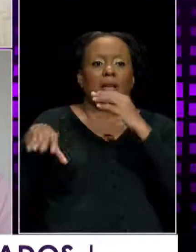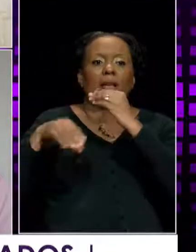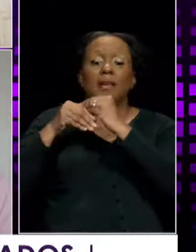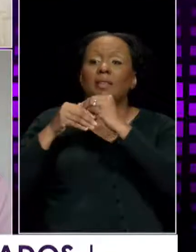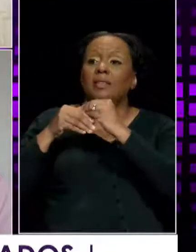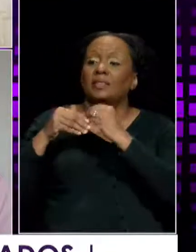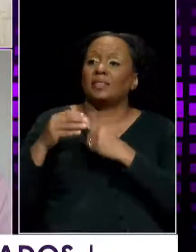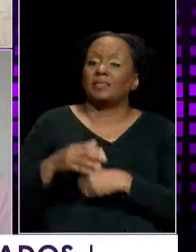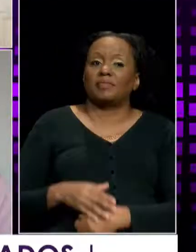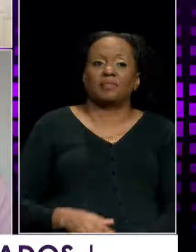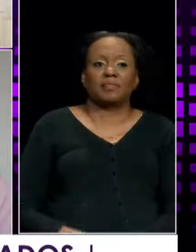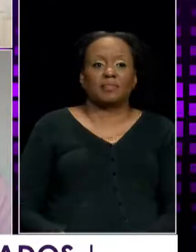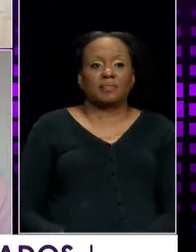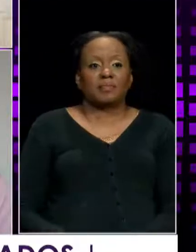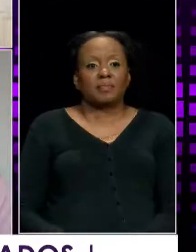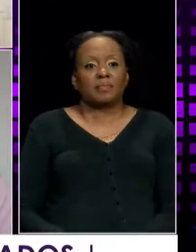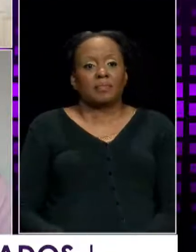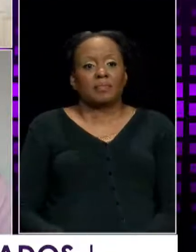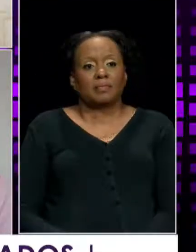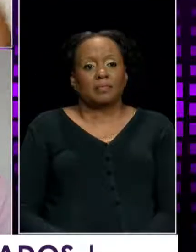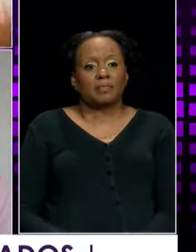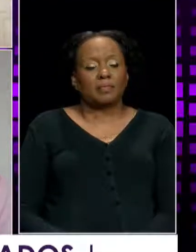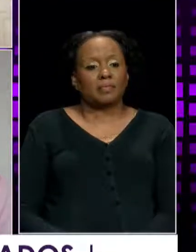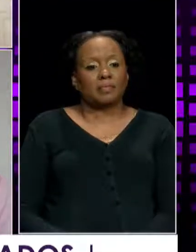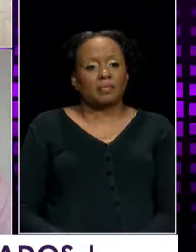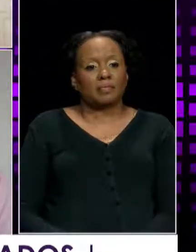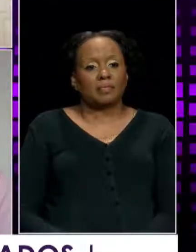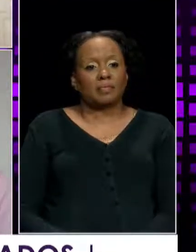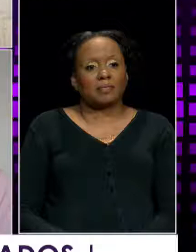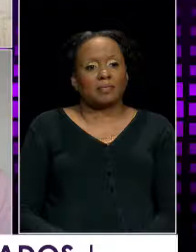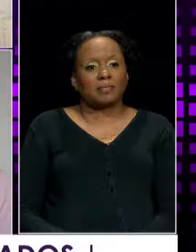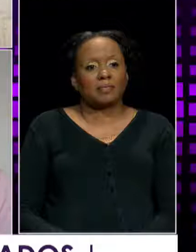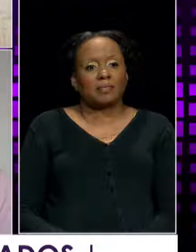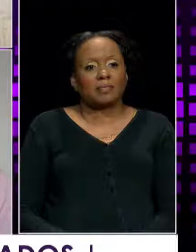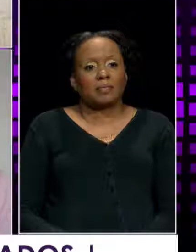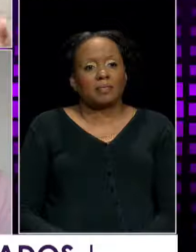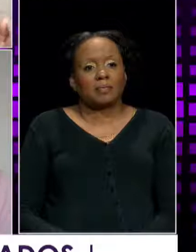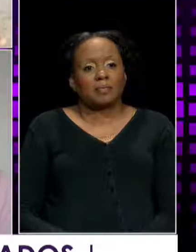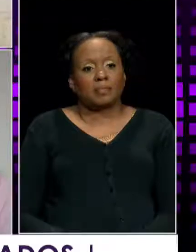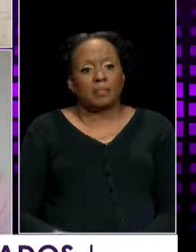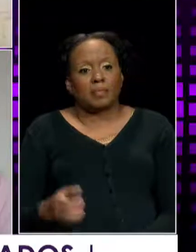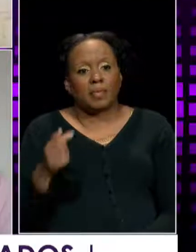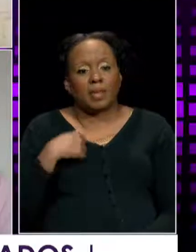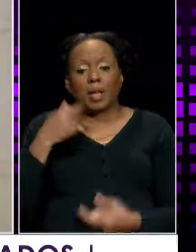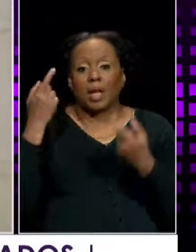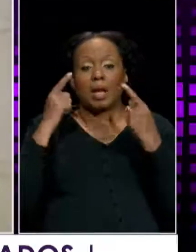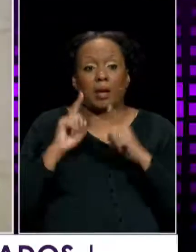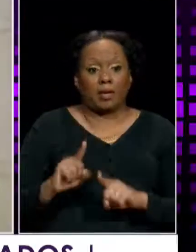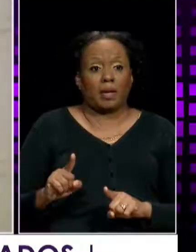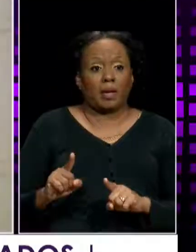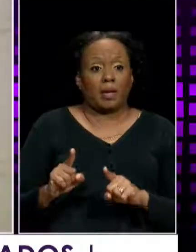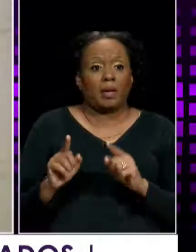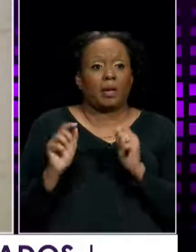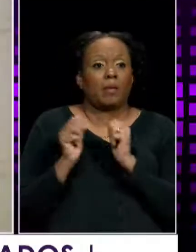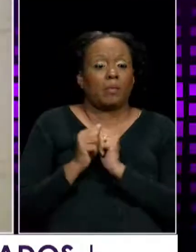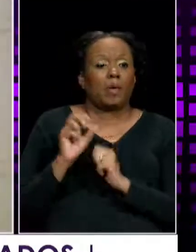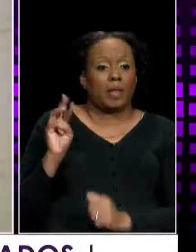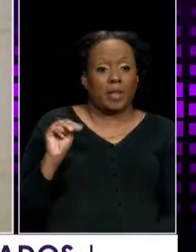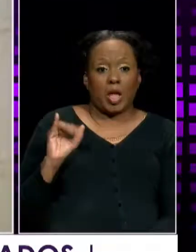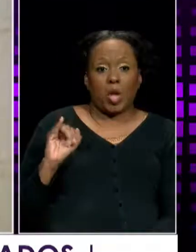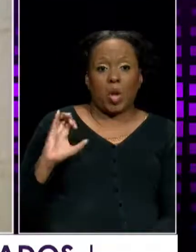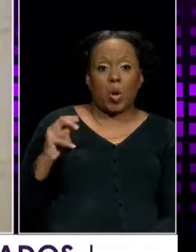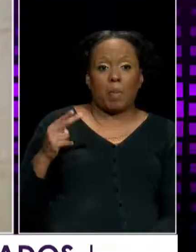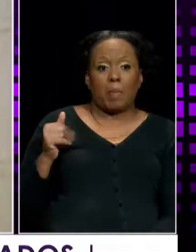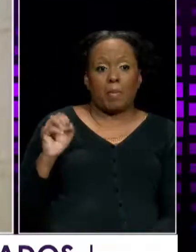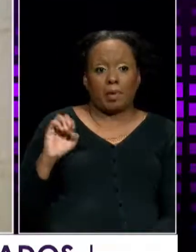Yes, yes. Um, I was just going to add, and I do agree with what Michael is saying, totally agree, in terms of not rushing